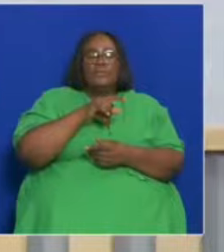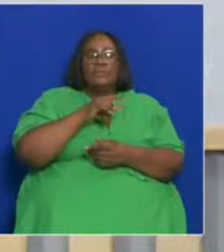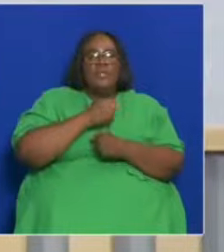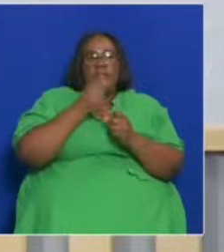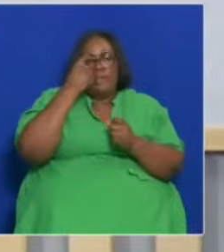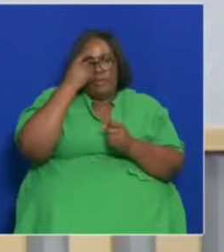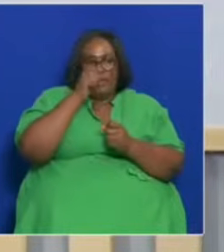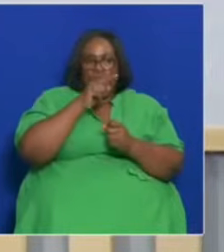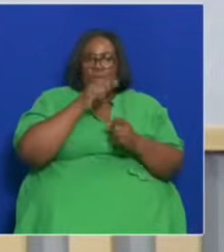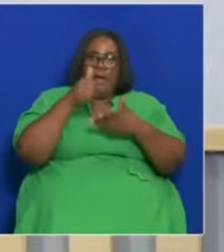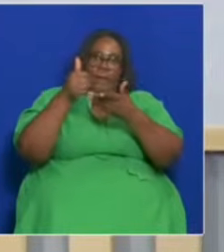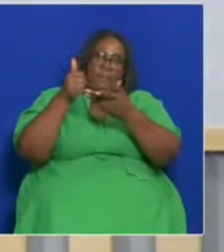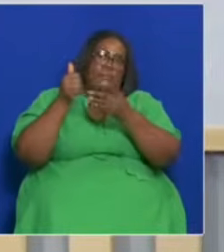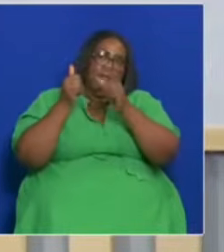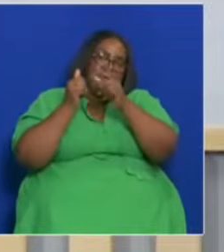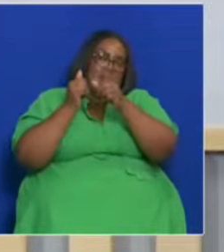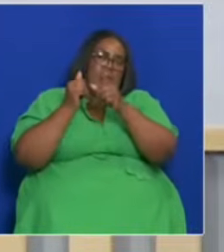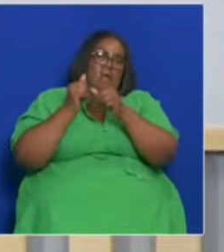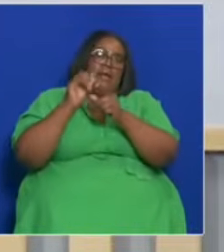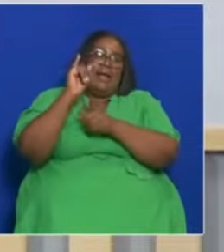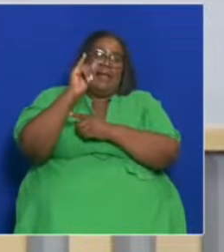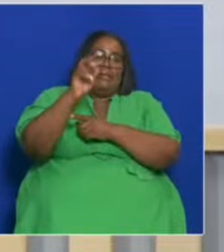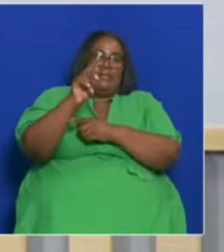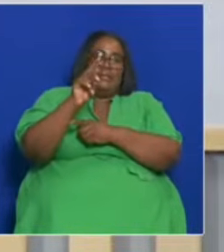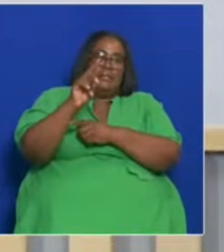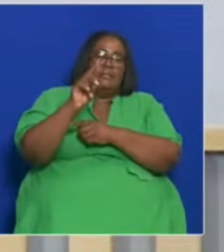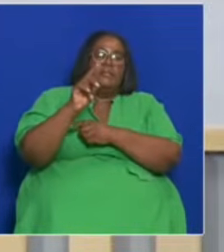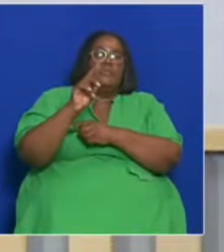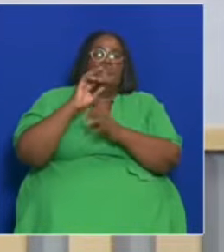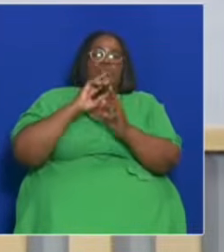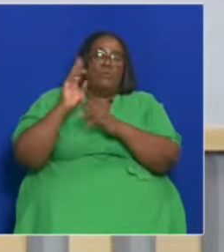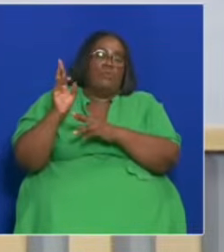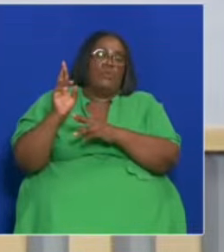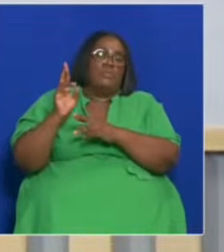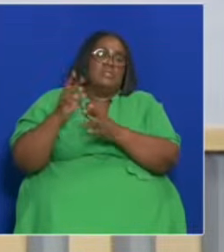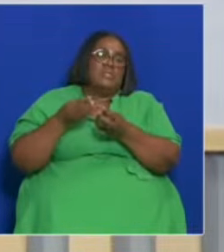And is that not interference in IDEC matters?